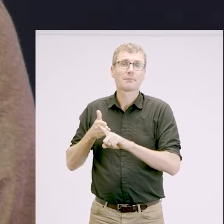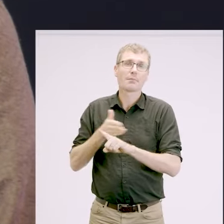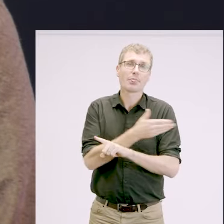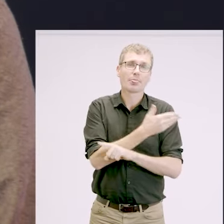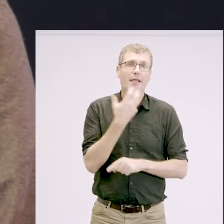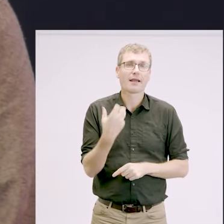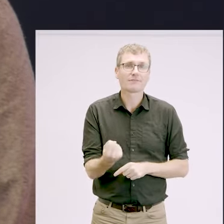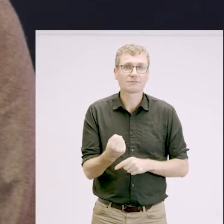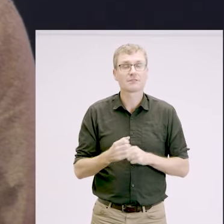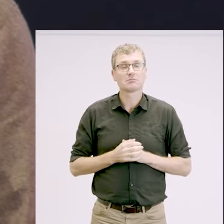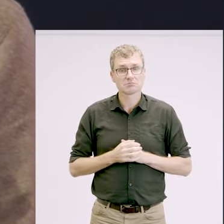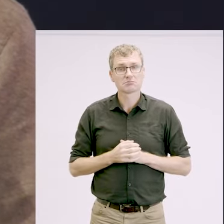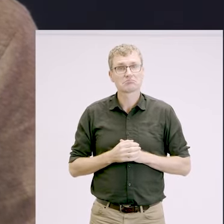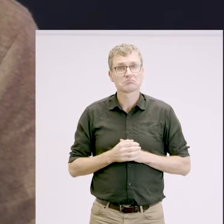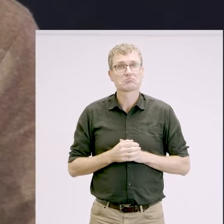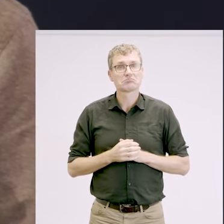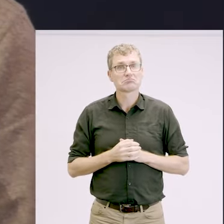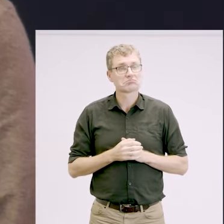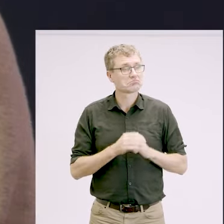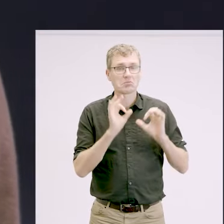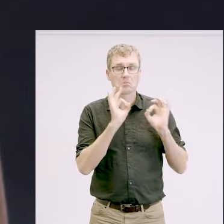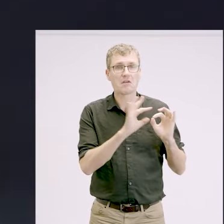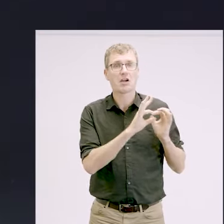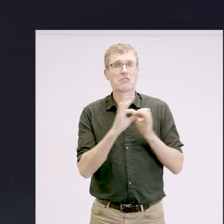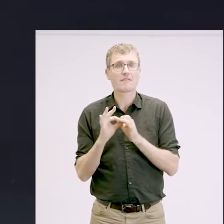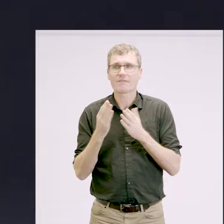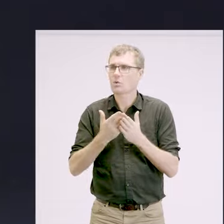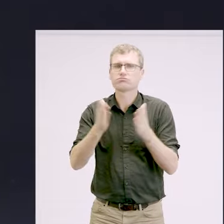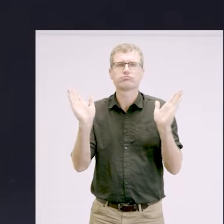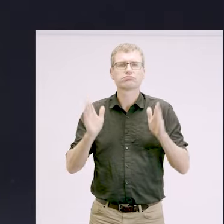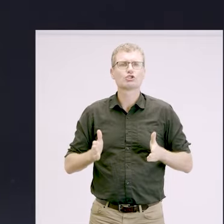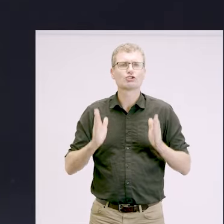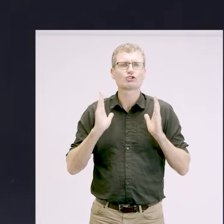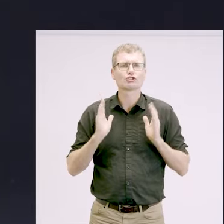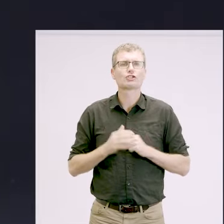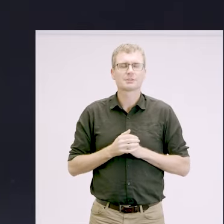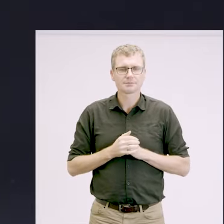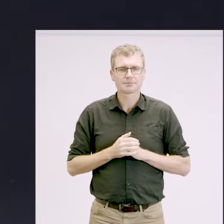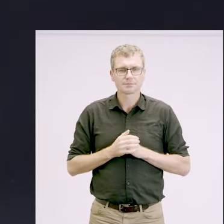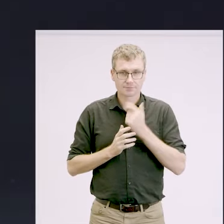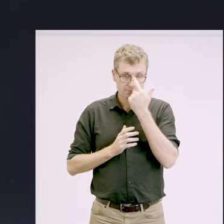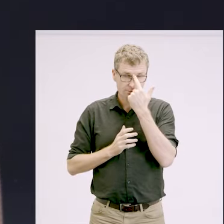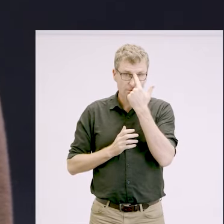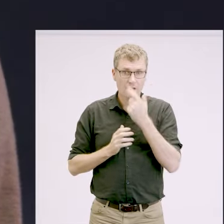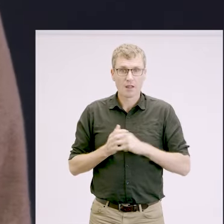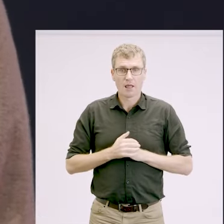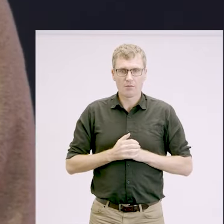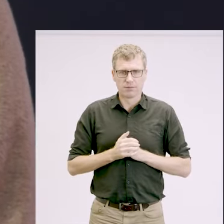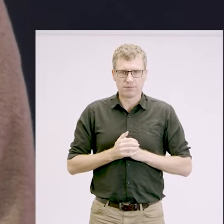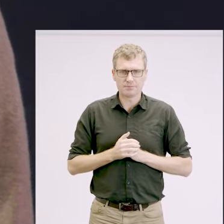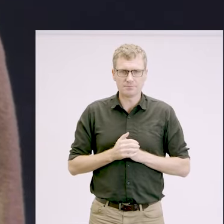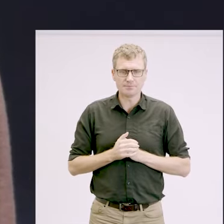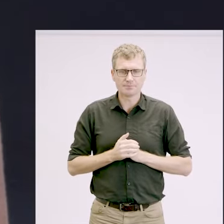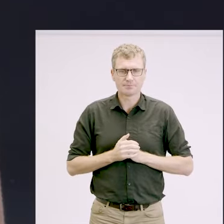be that the book of Daniel has a particularly relevant message for us today as we, I mean, the